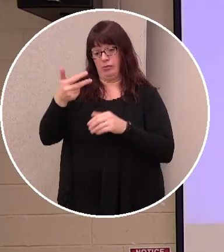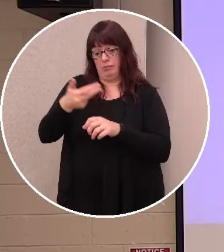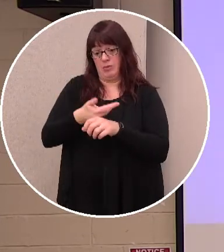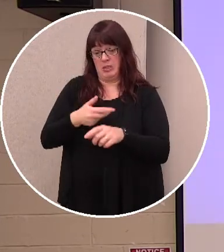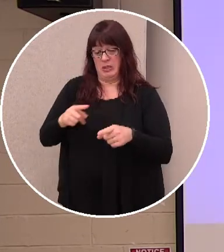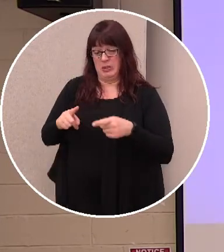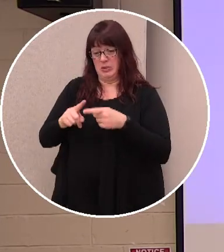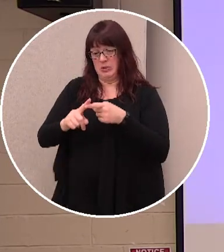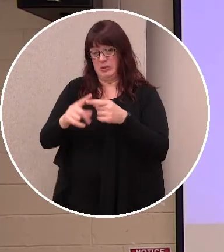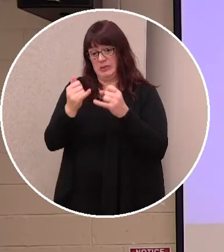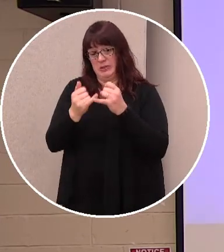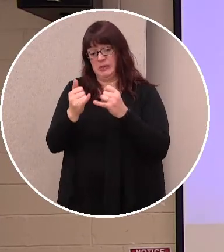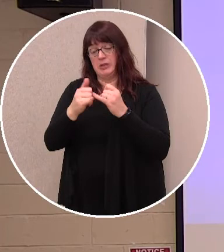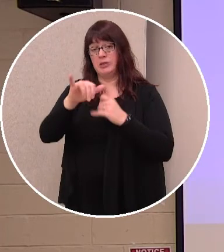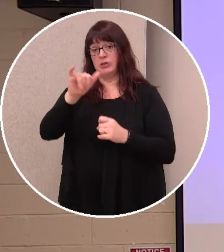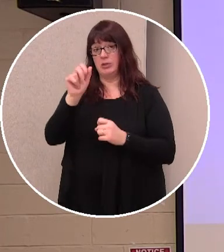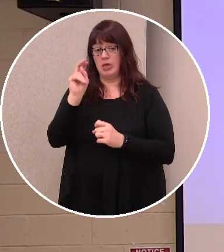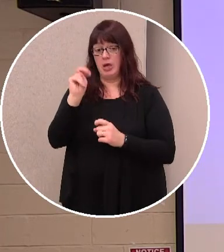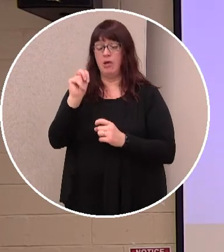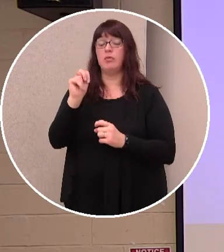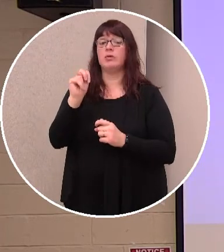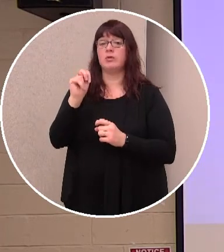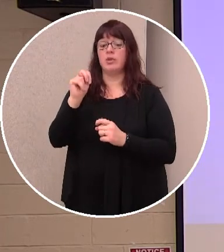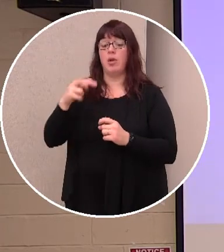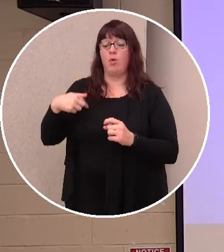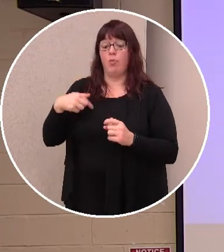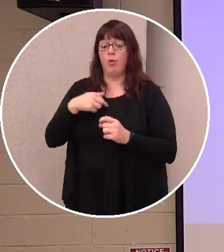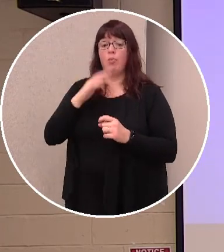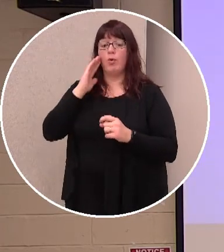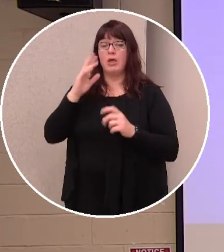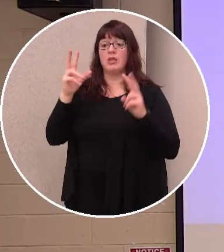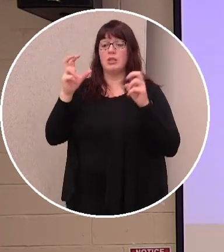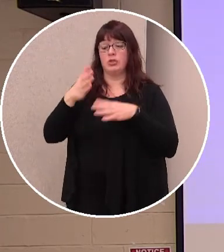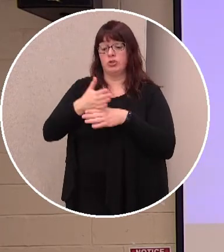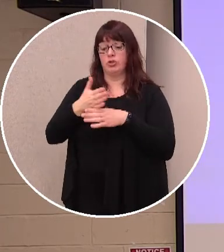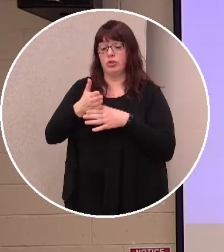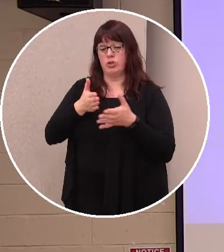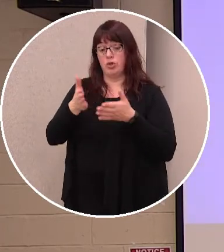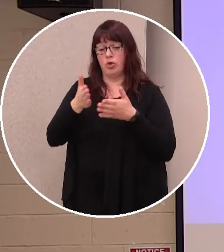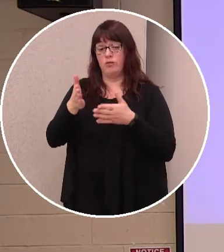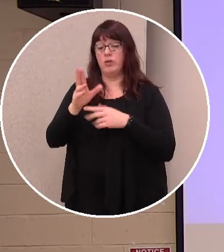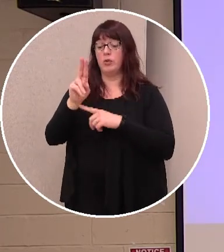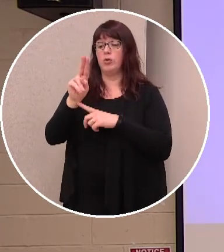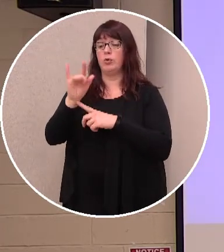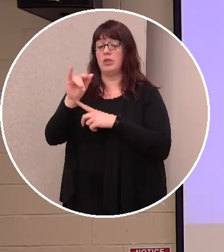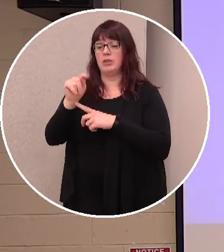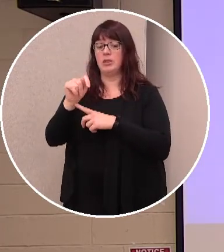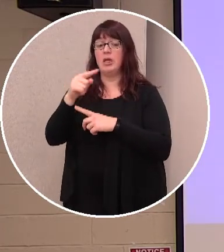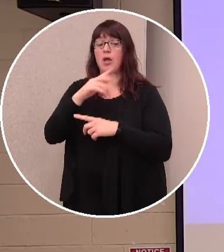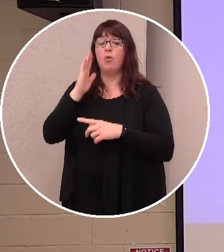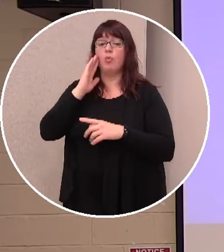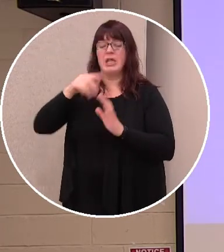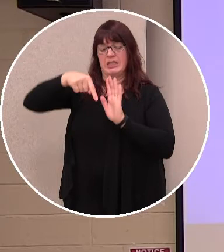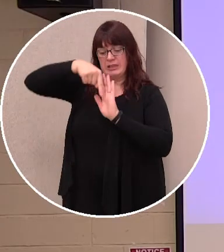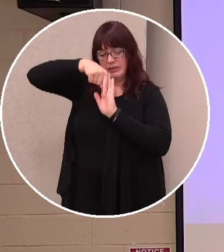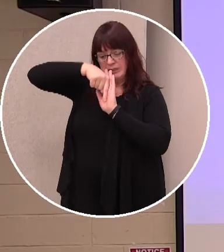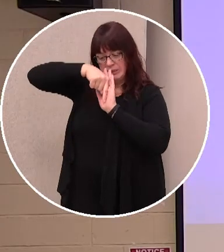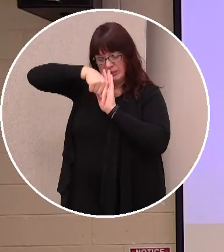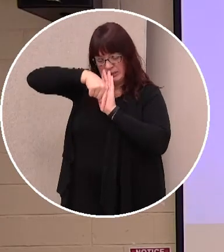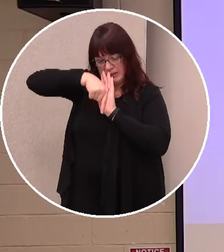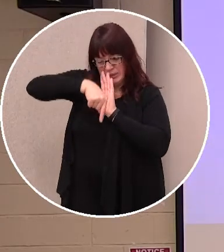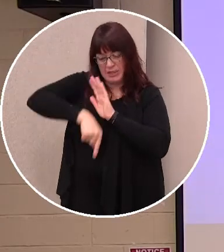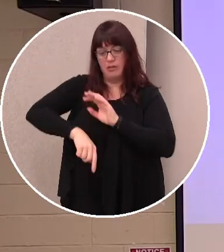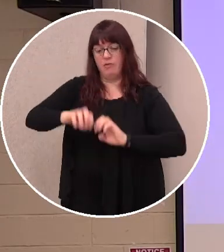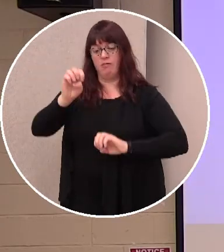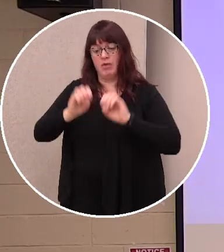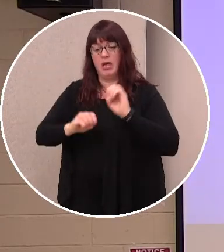January 31st, the Combined Services or Shared Services Unit is going to be doing a deep dive evaluation on whether they can